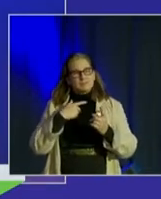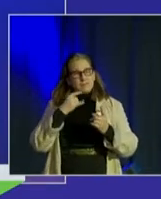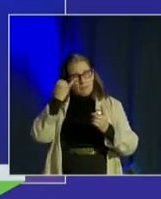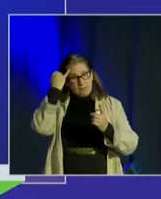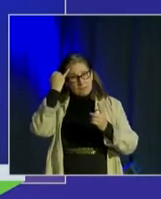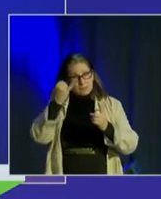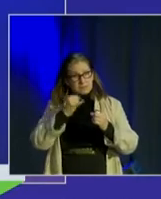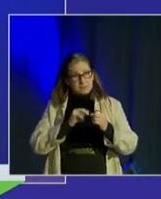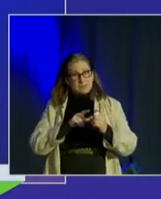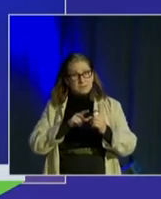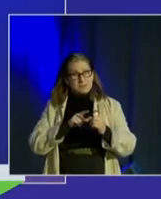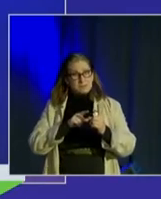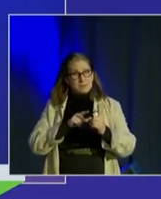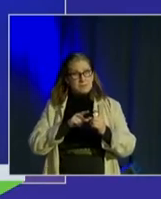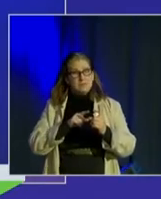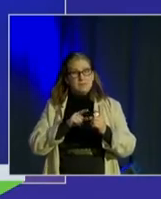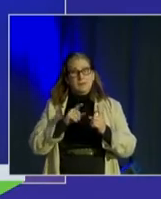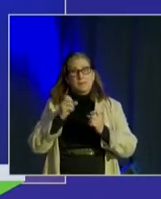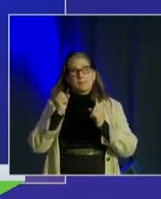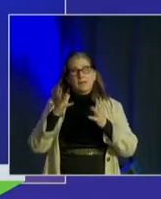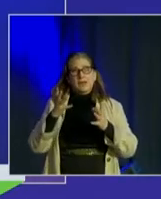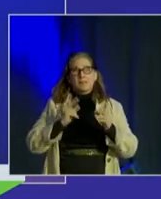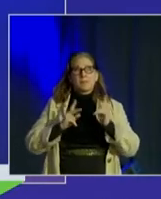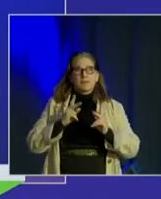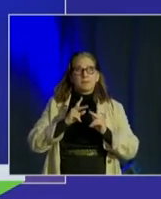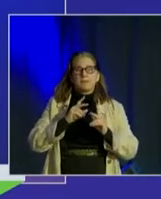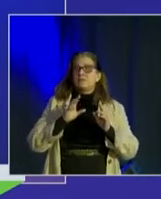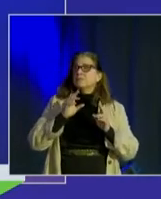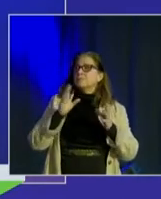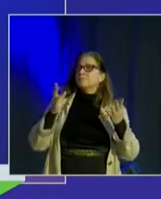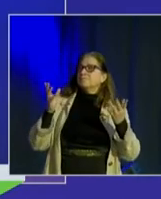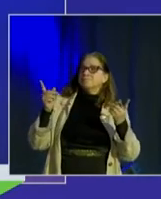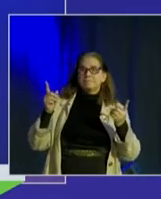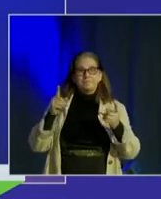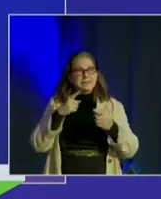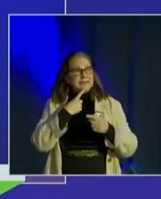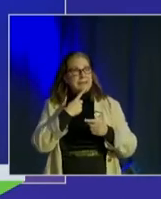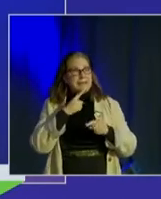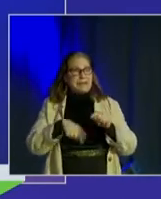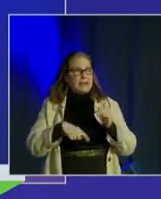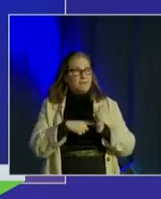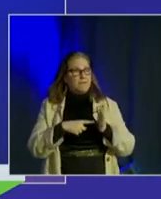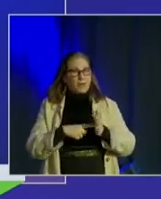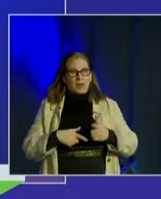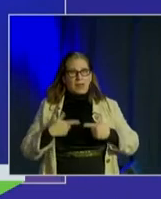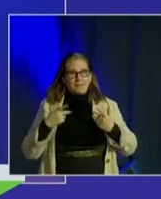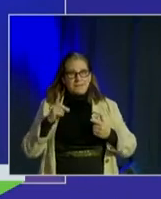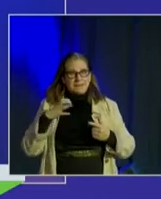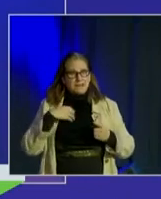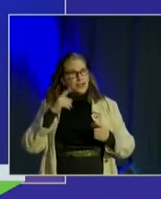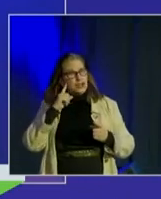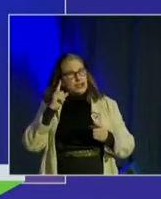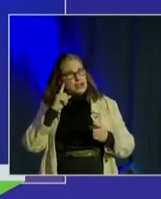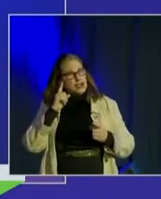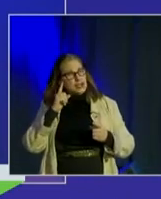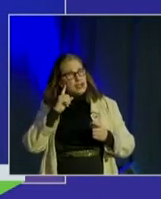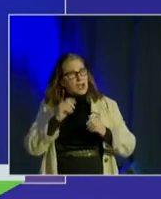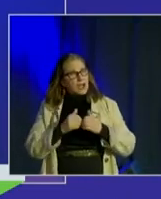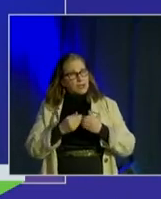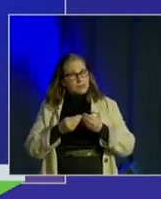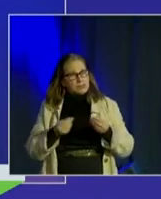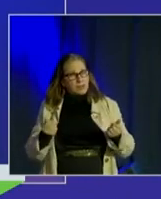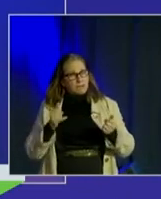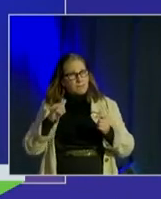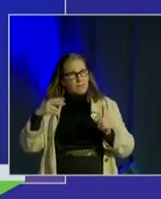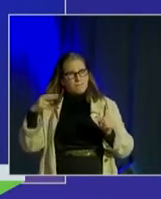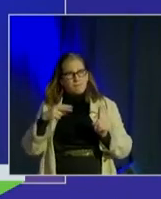DC, because I hear that too much. And another part of our job, another part of everyone who's here, from